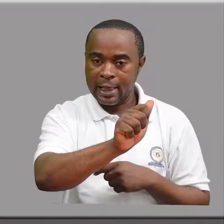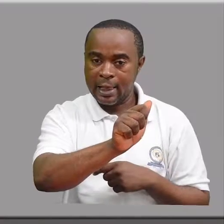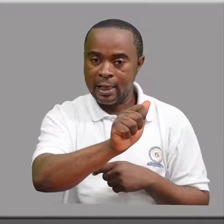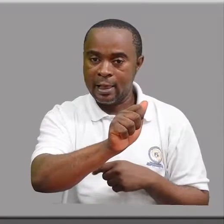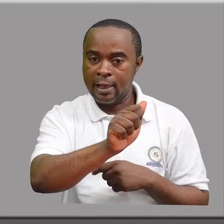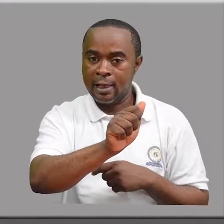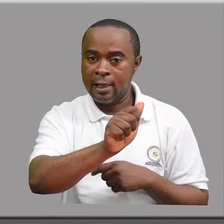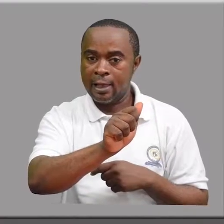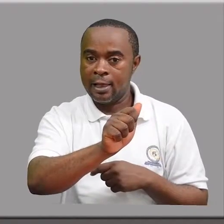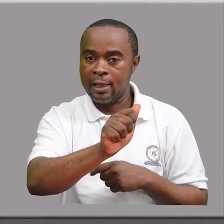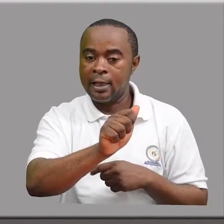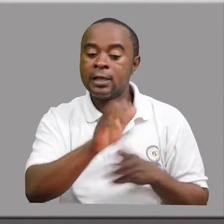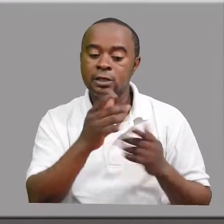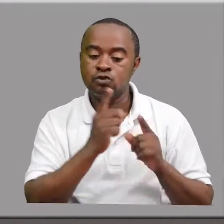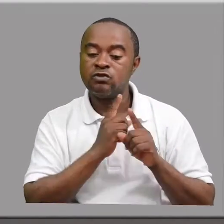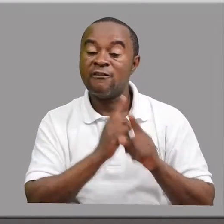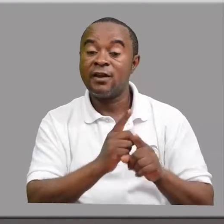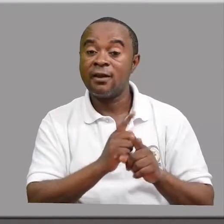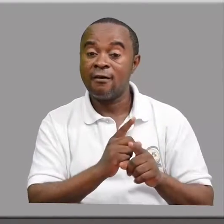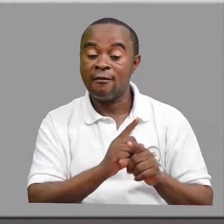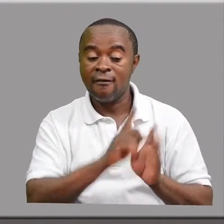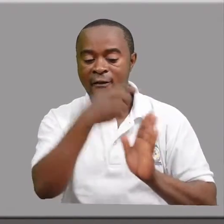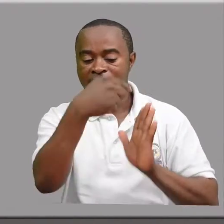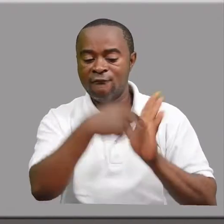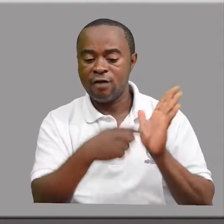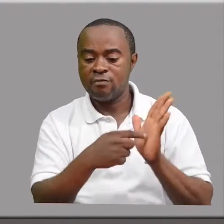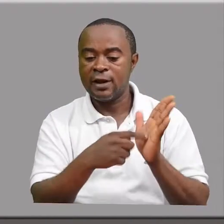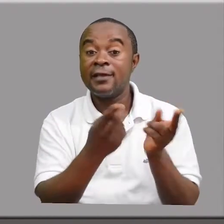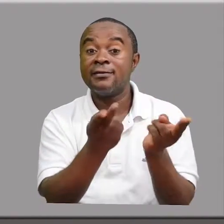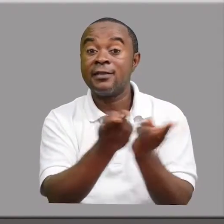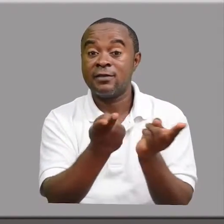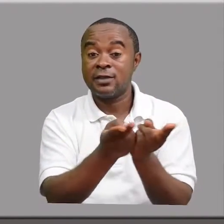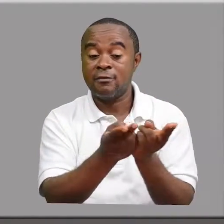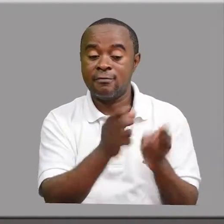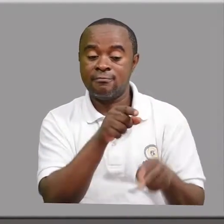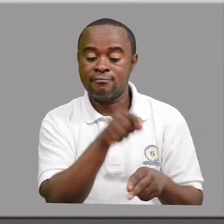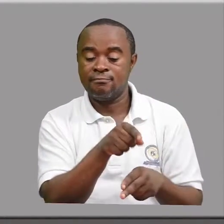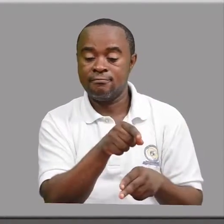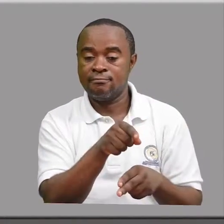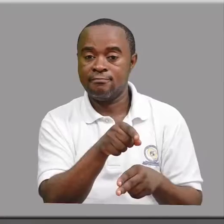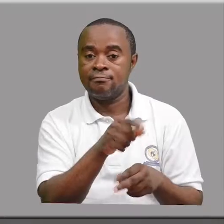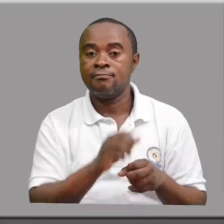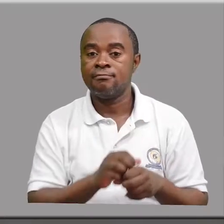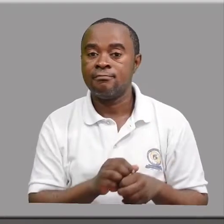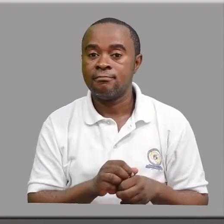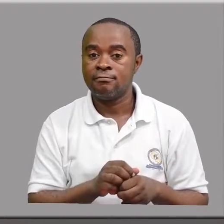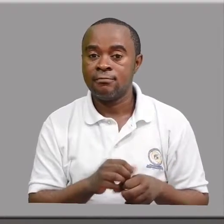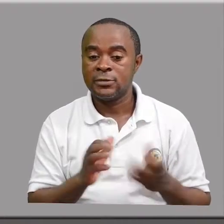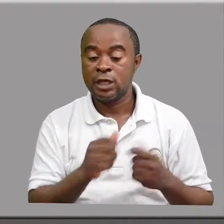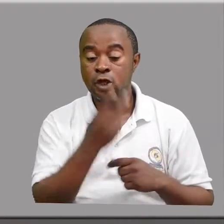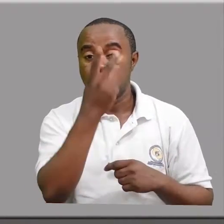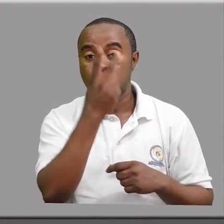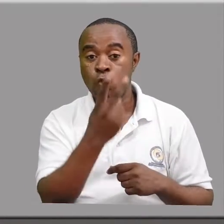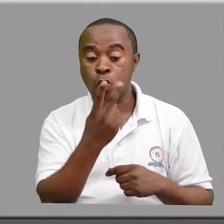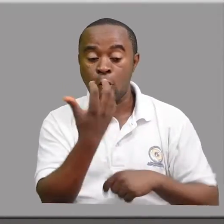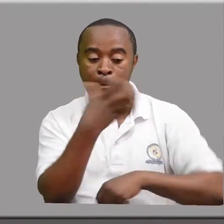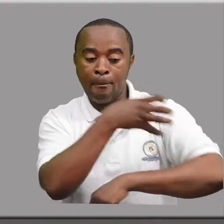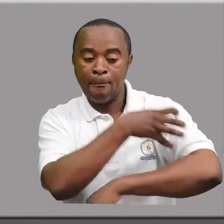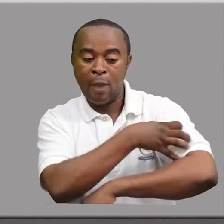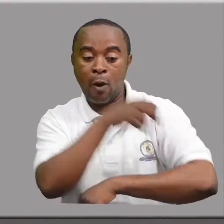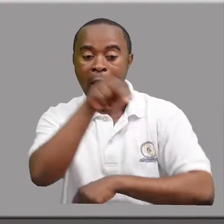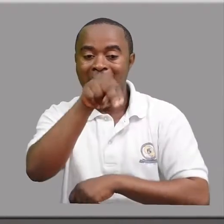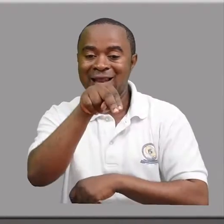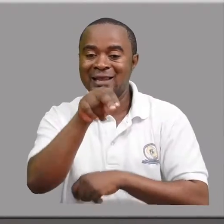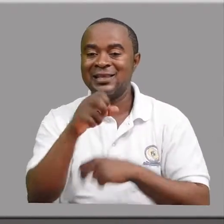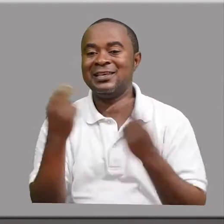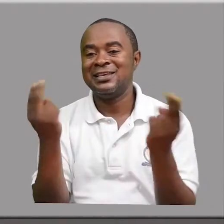network, we have also the same formula, but the meaning of n differ. So we have 2 power n is equal